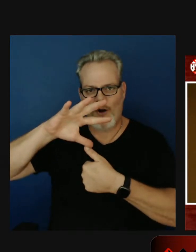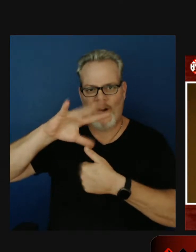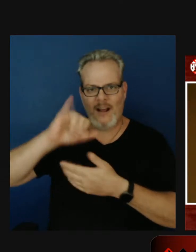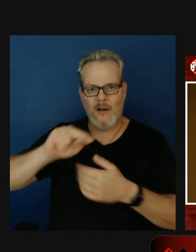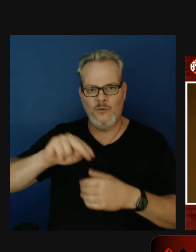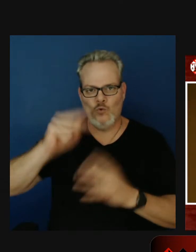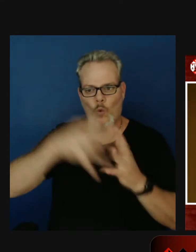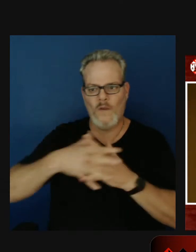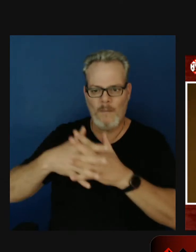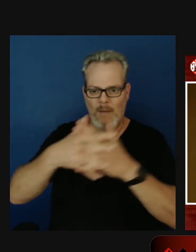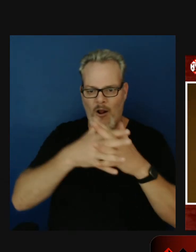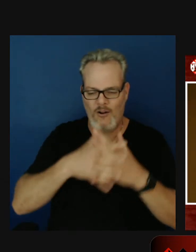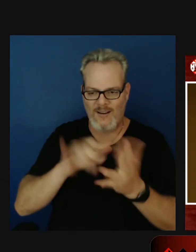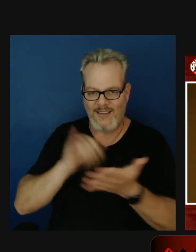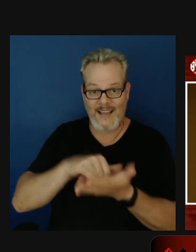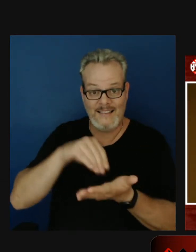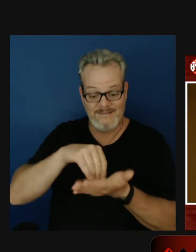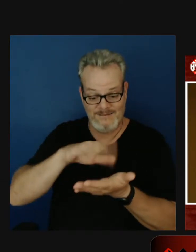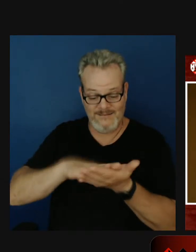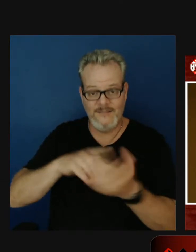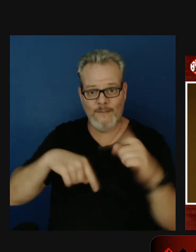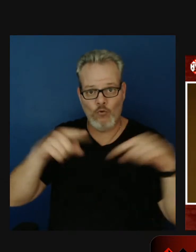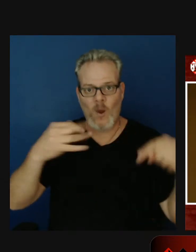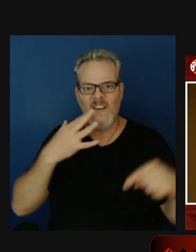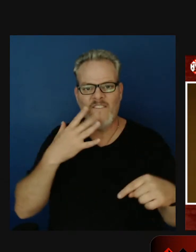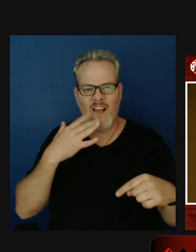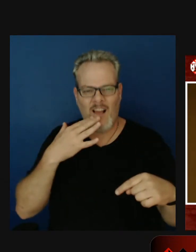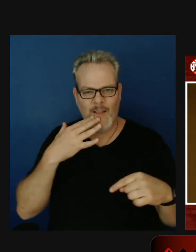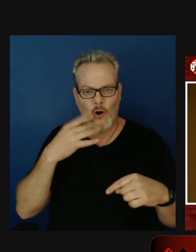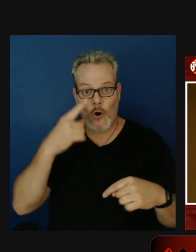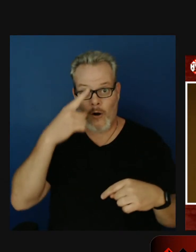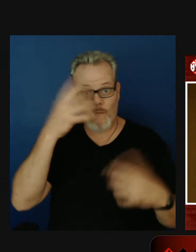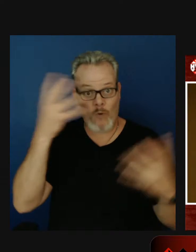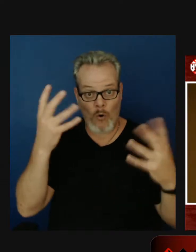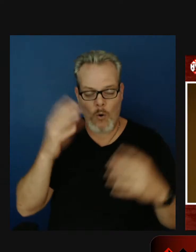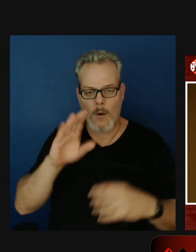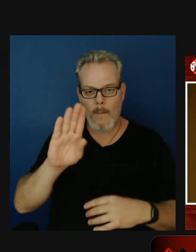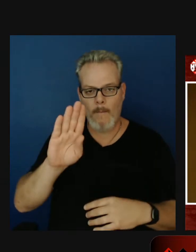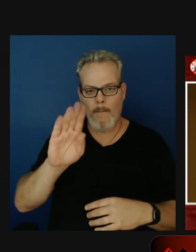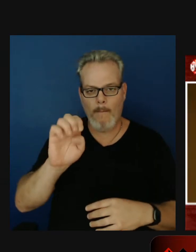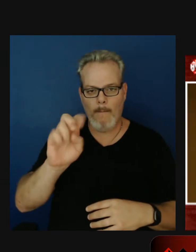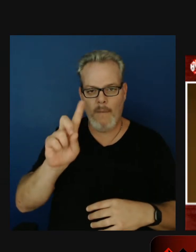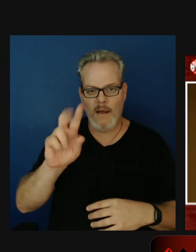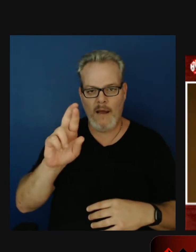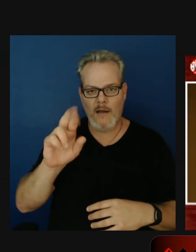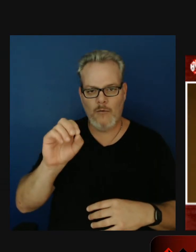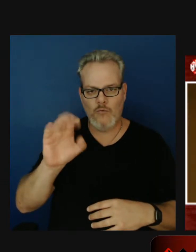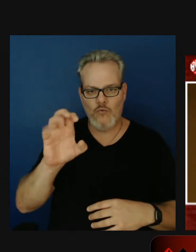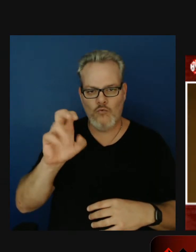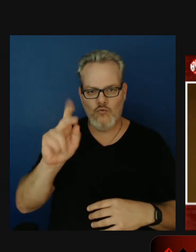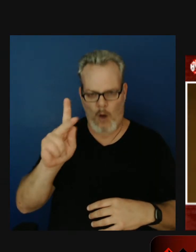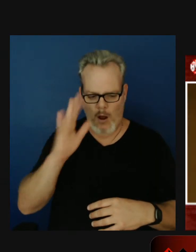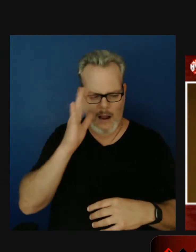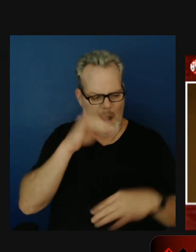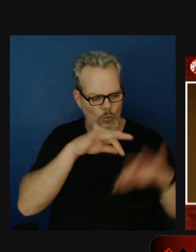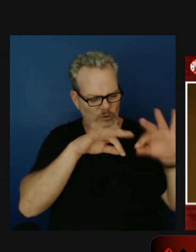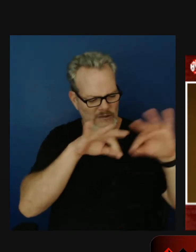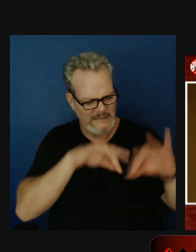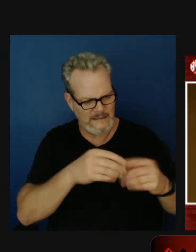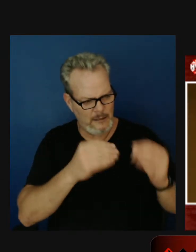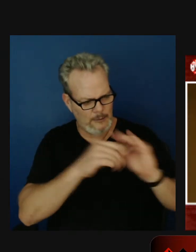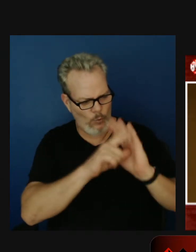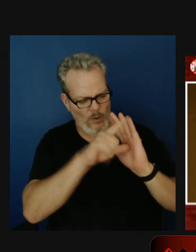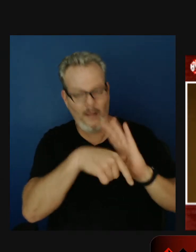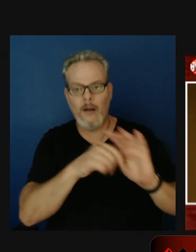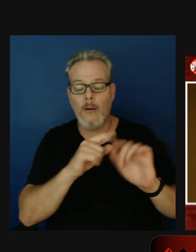bedrock. So we'll get into more detail kind of specifically on what this represents, but you